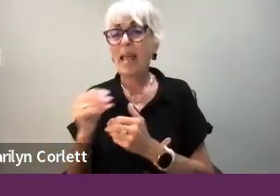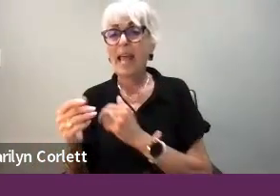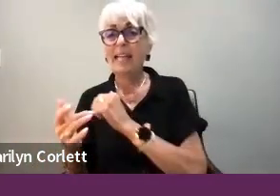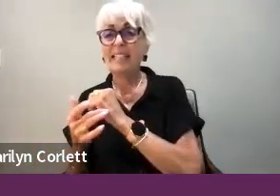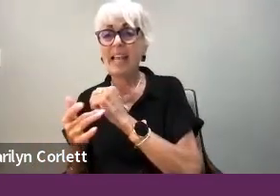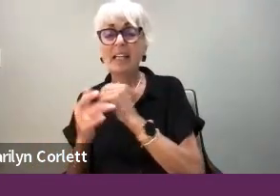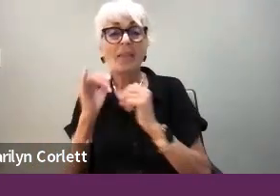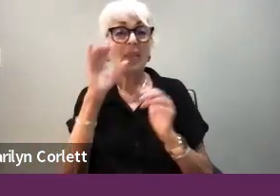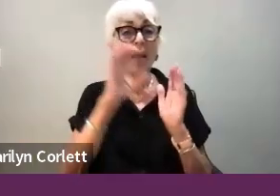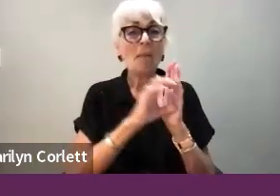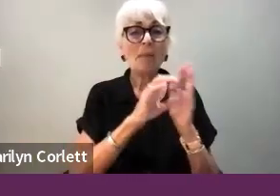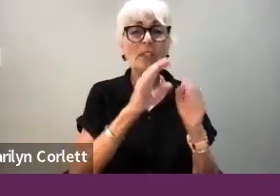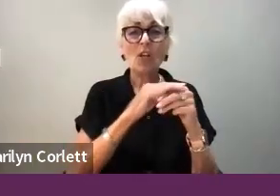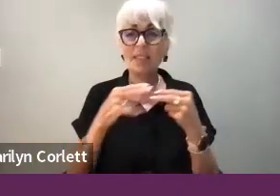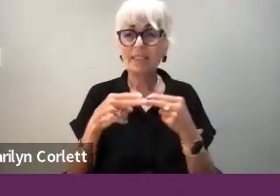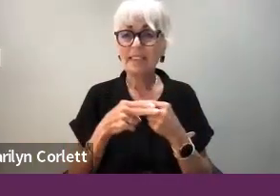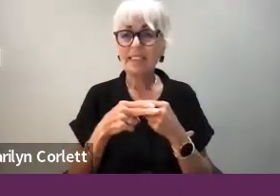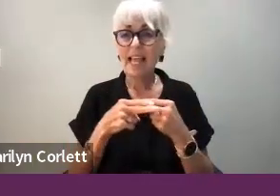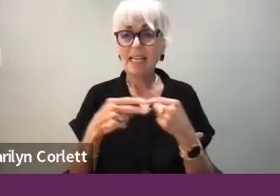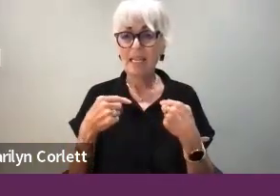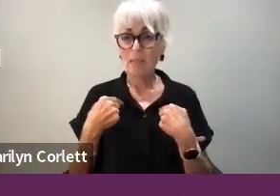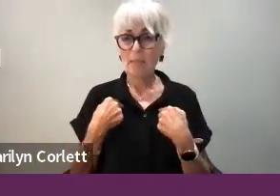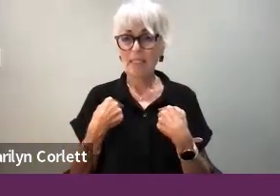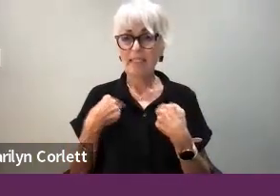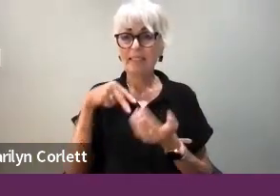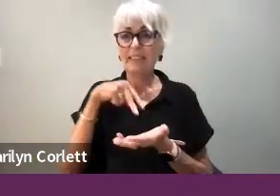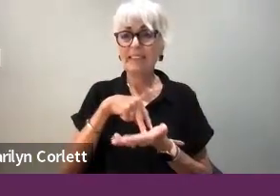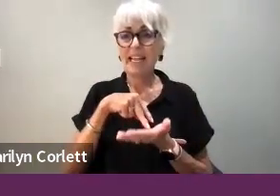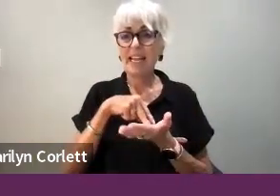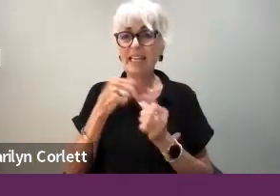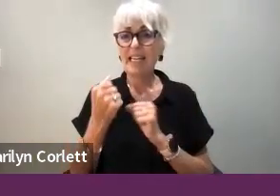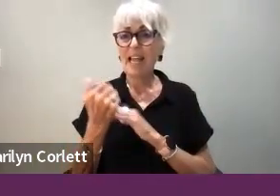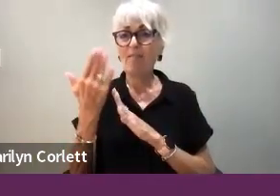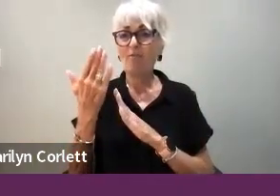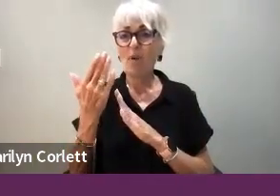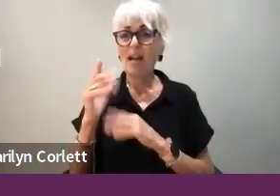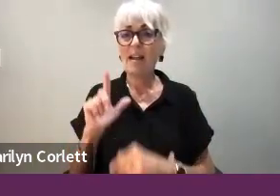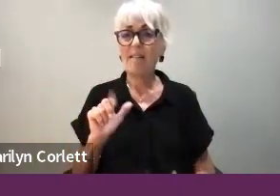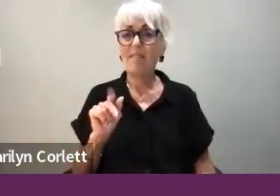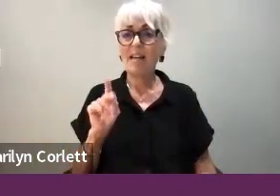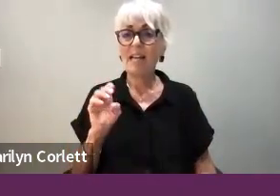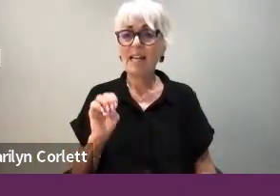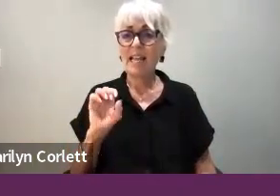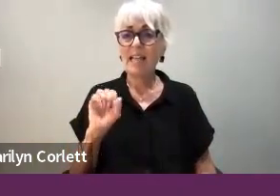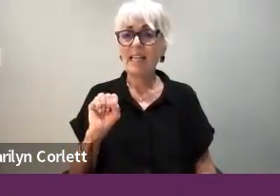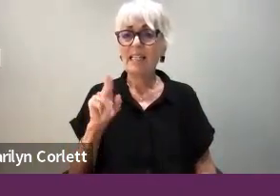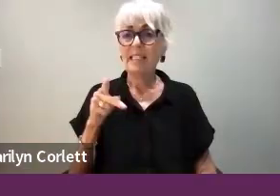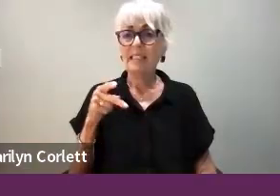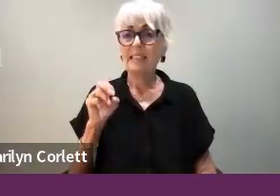on this slide is of me standing in front of Lake Superior while doing a hike.